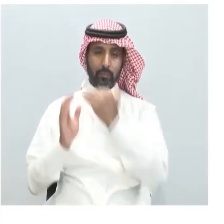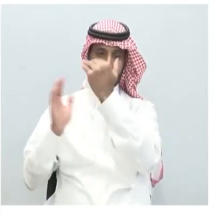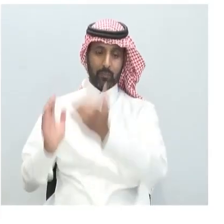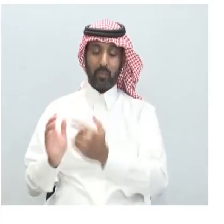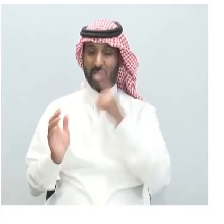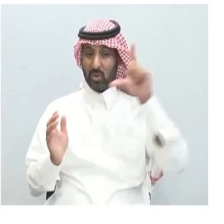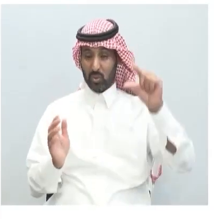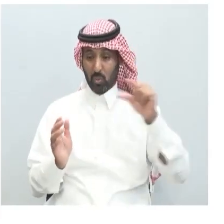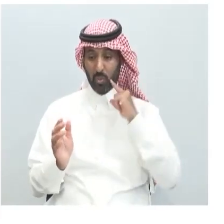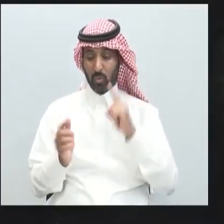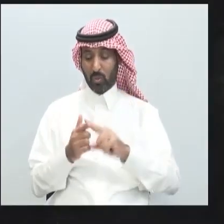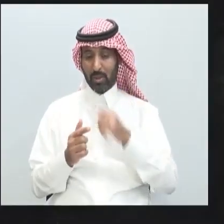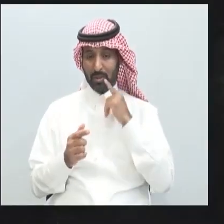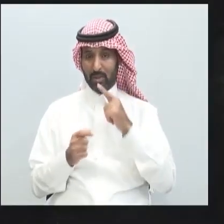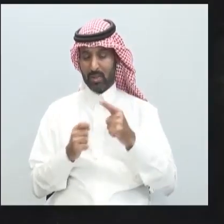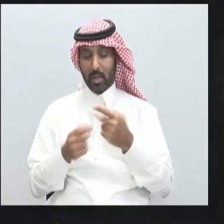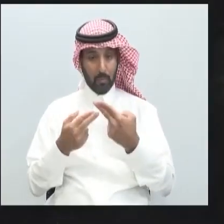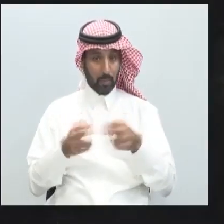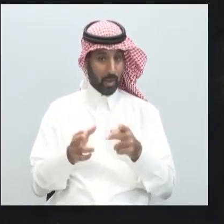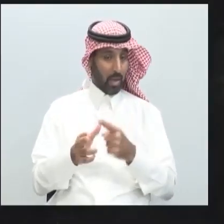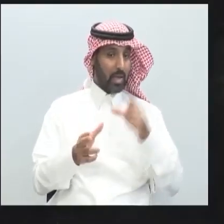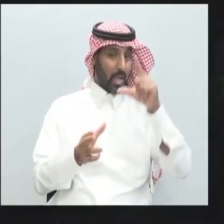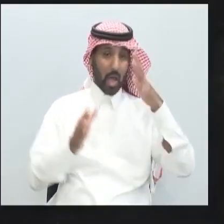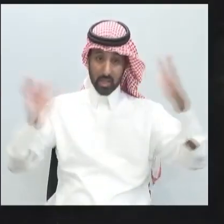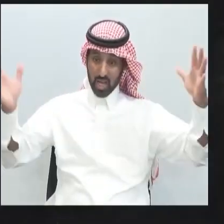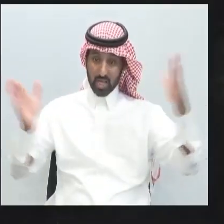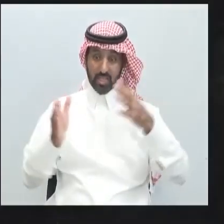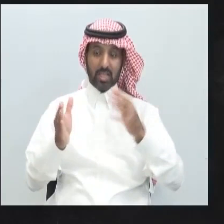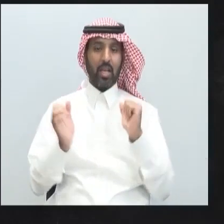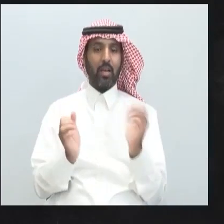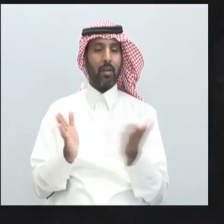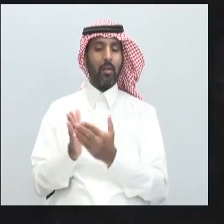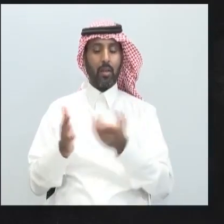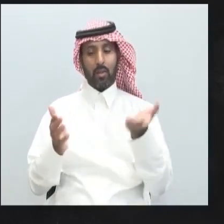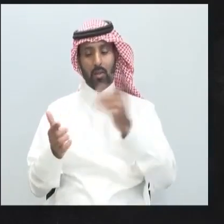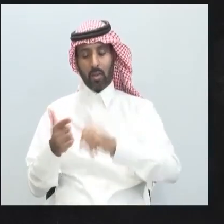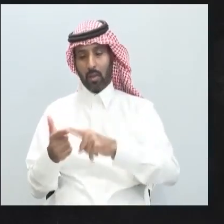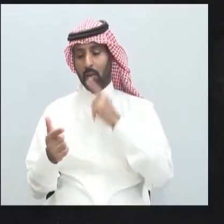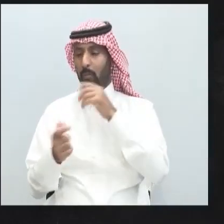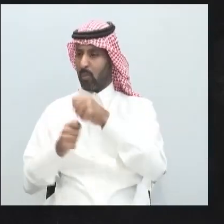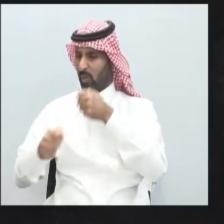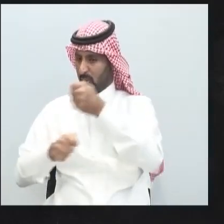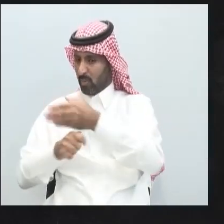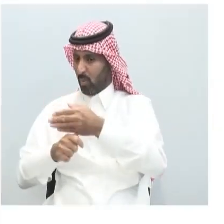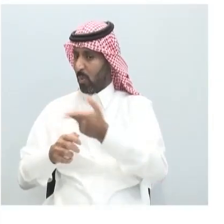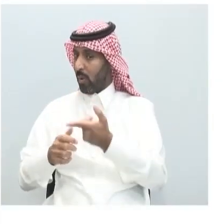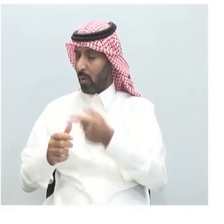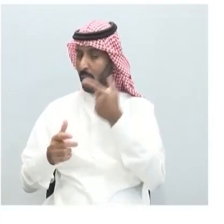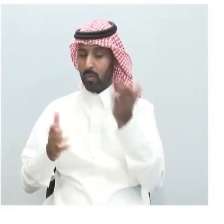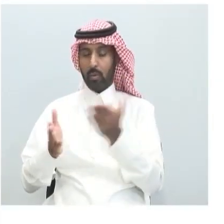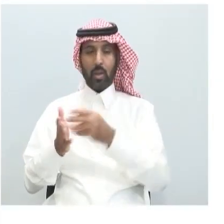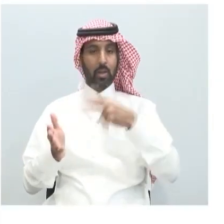building. Small brick. So we begin with the size and then we go to the material. Number two,